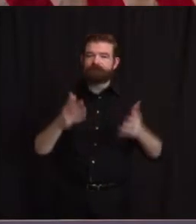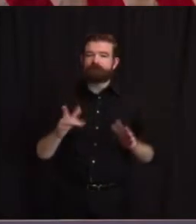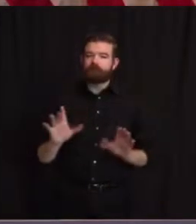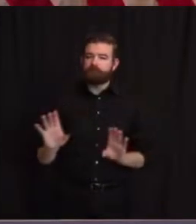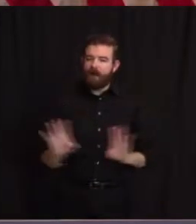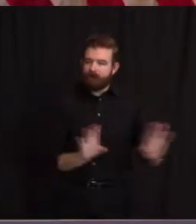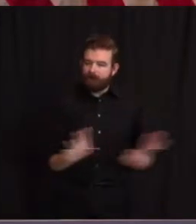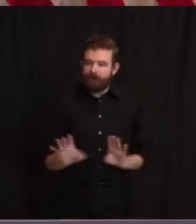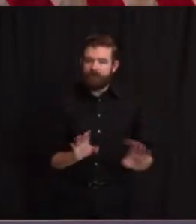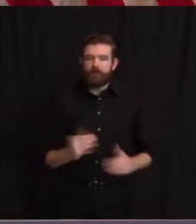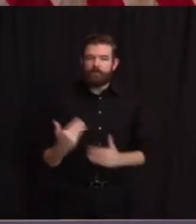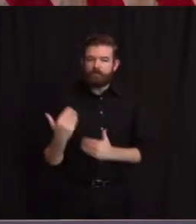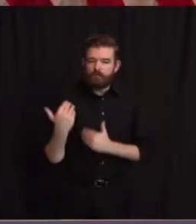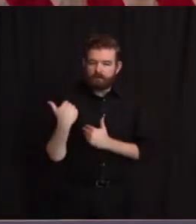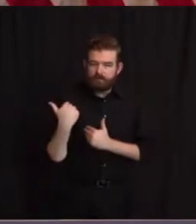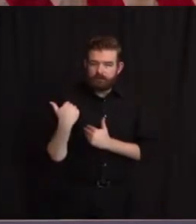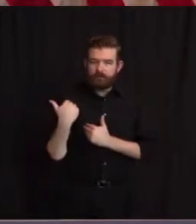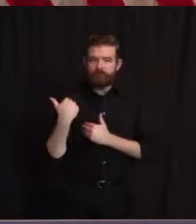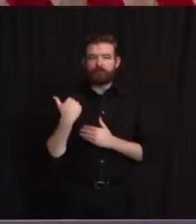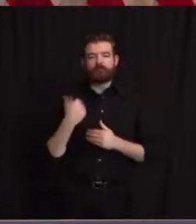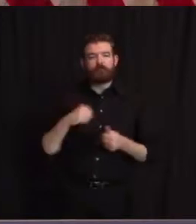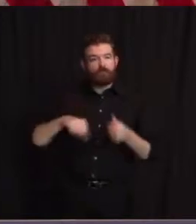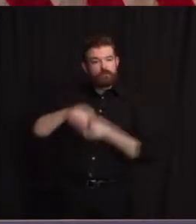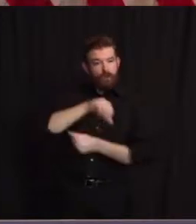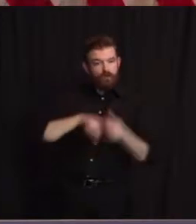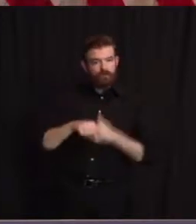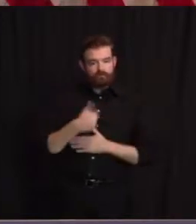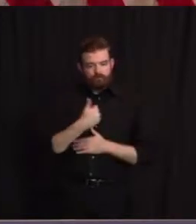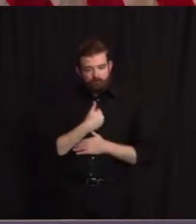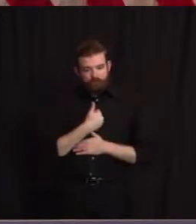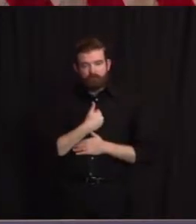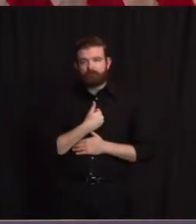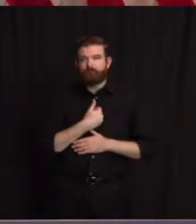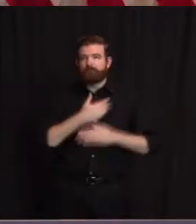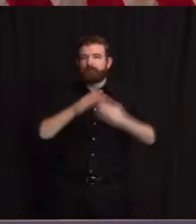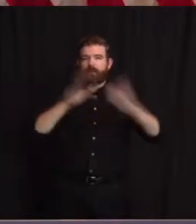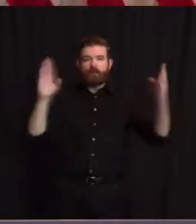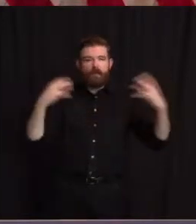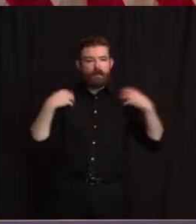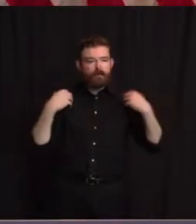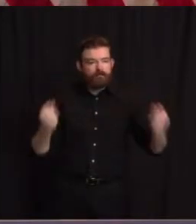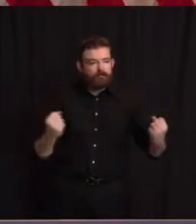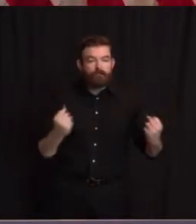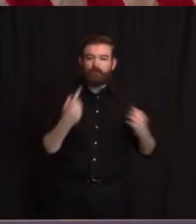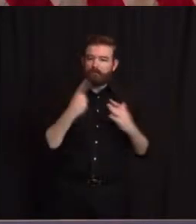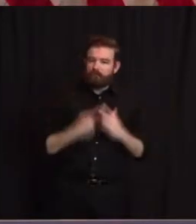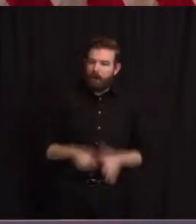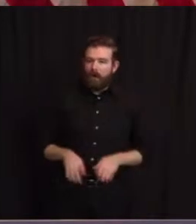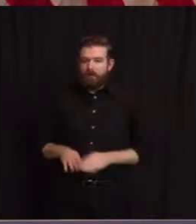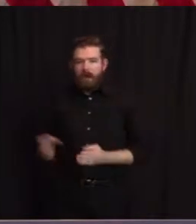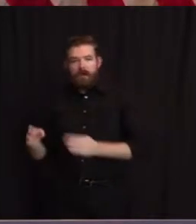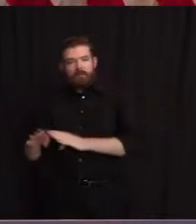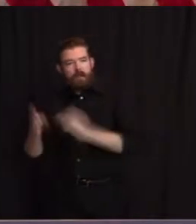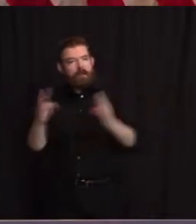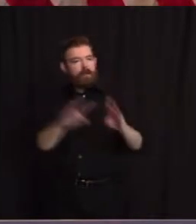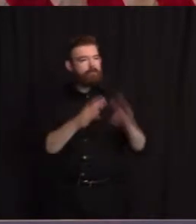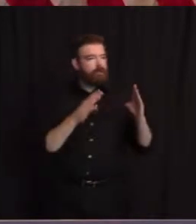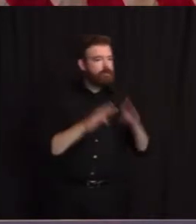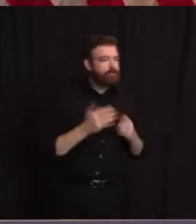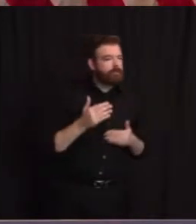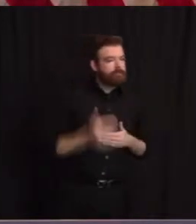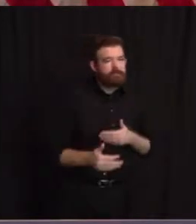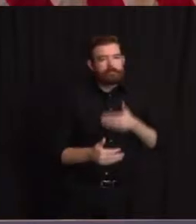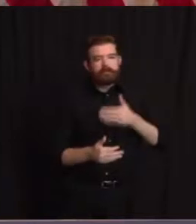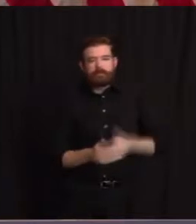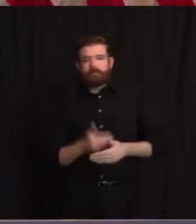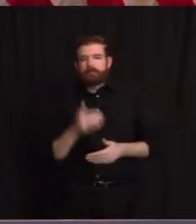as it relates to our own public health. So that as we begin to open up, as we begin to wrestle with the questions about crossing in with